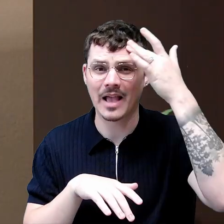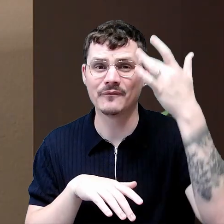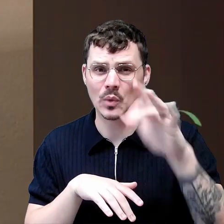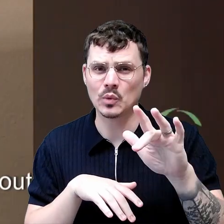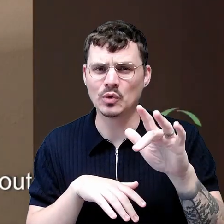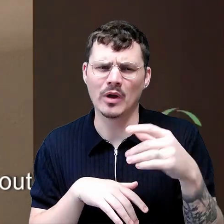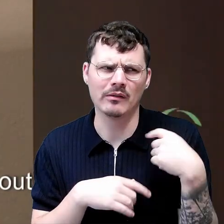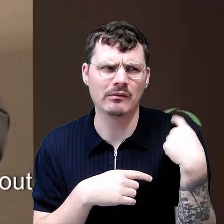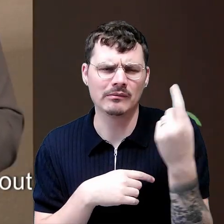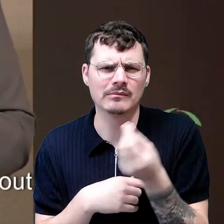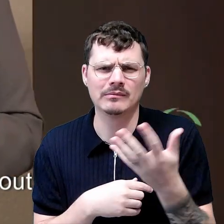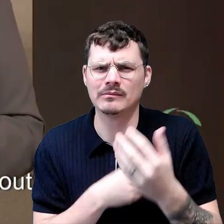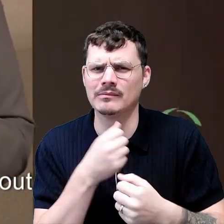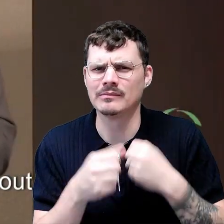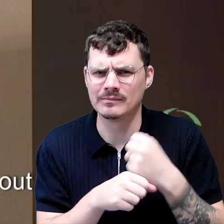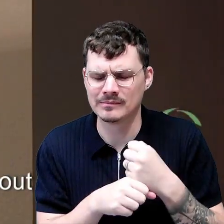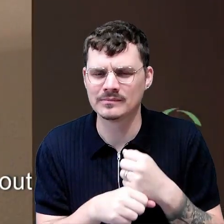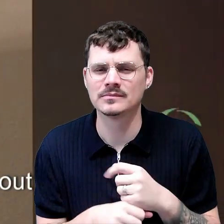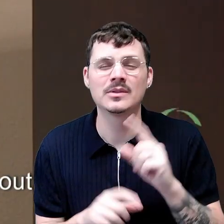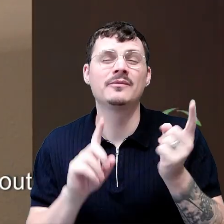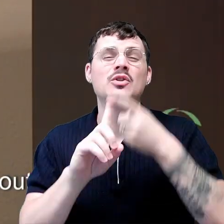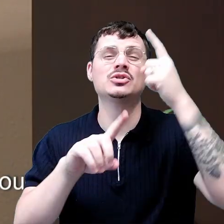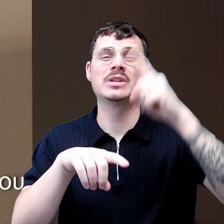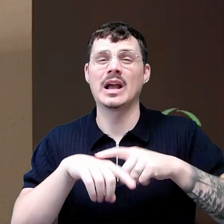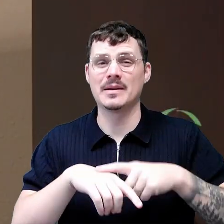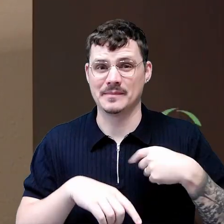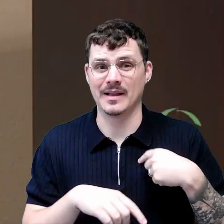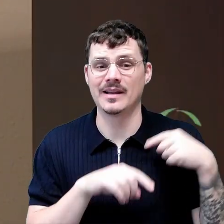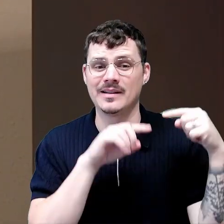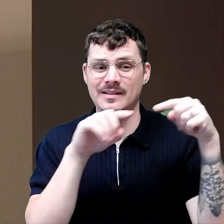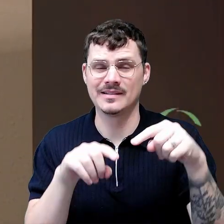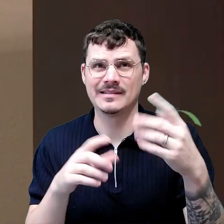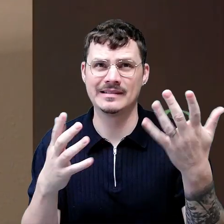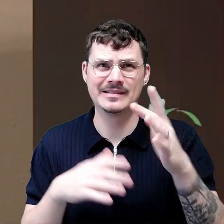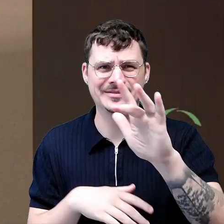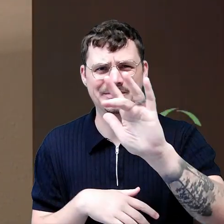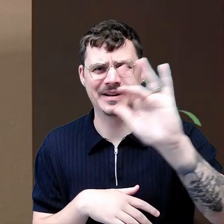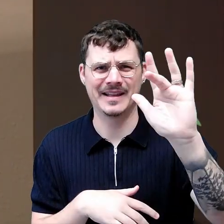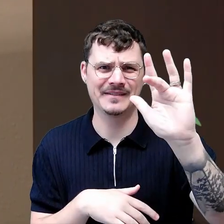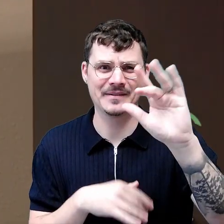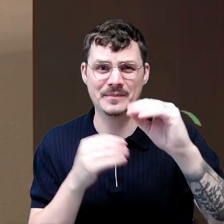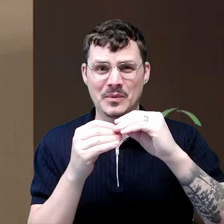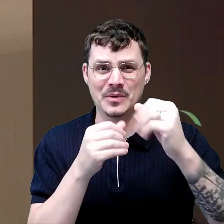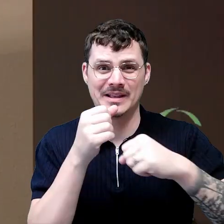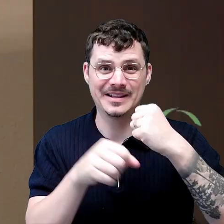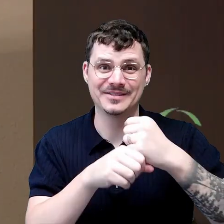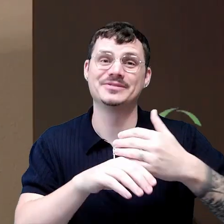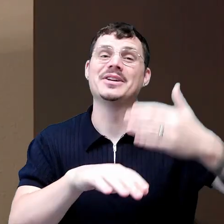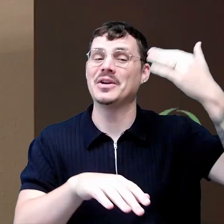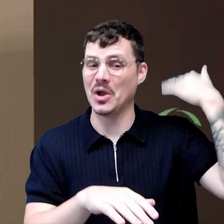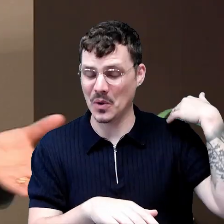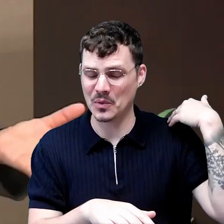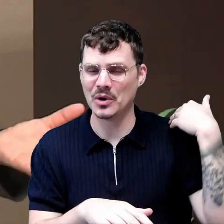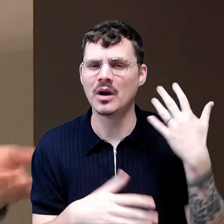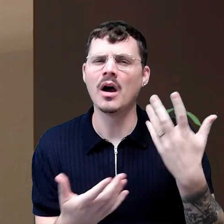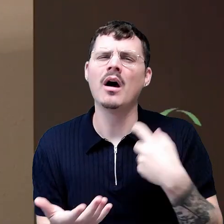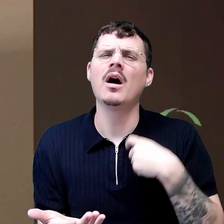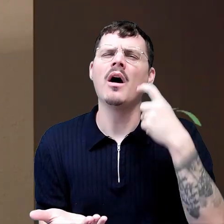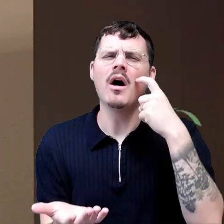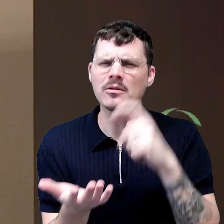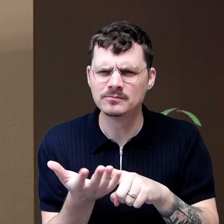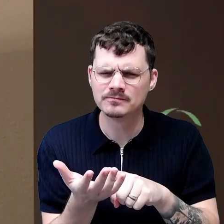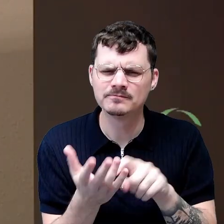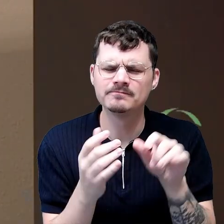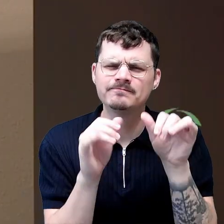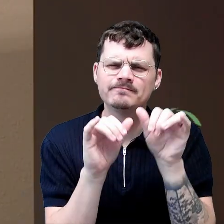years now. I think the first time I consulted here was about 25 or more years ago. And I've noticed a trend in the